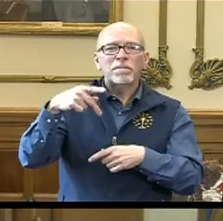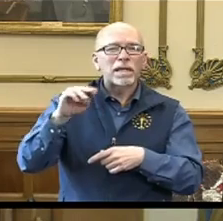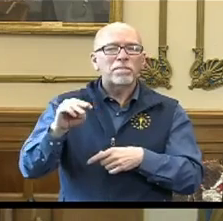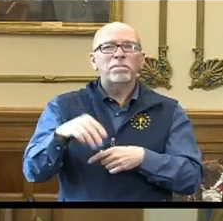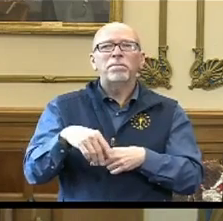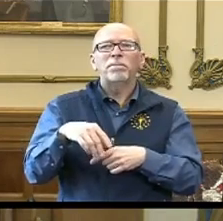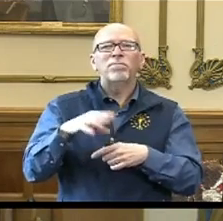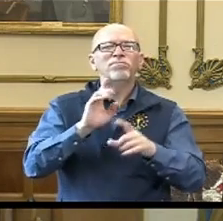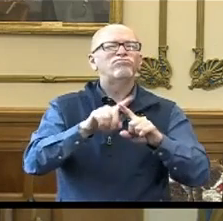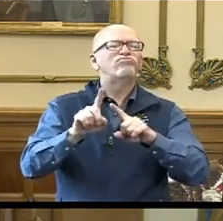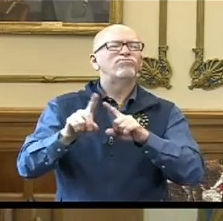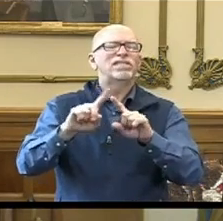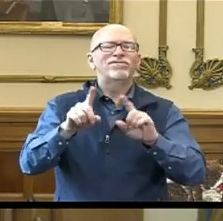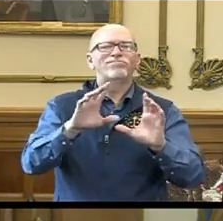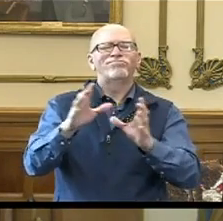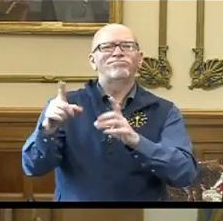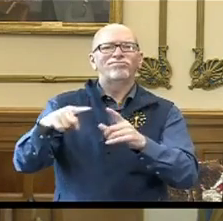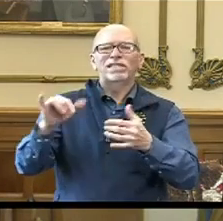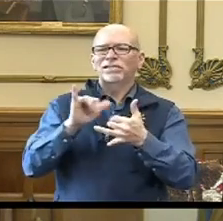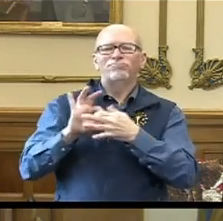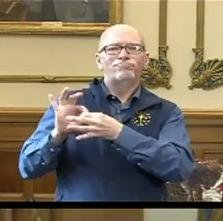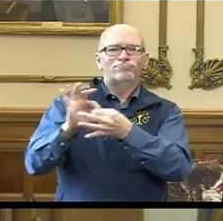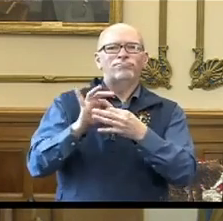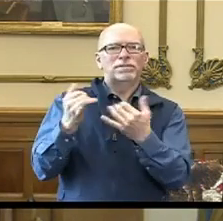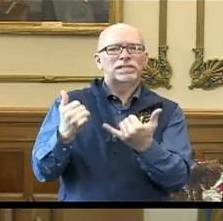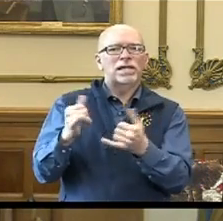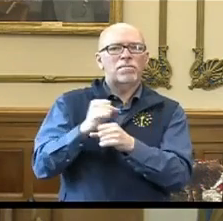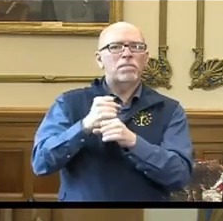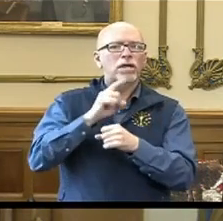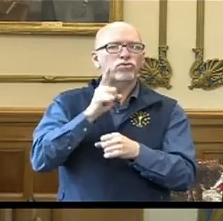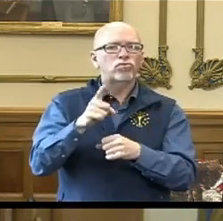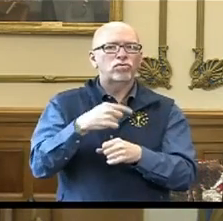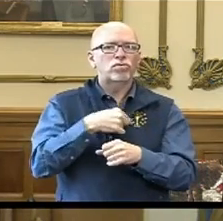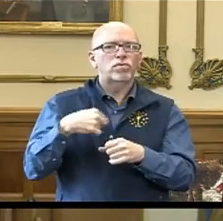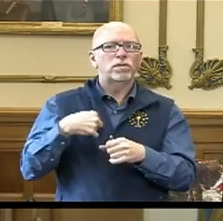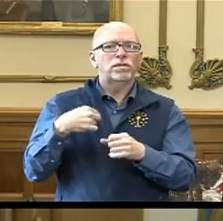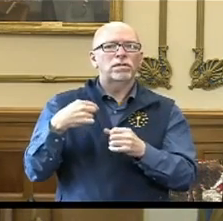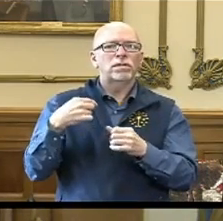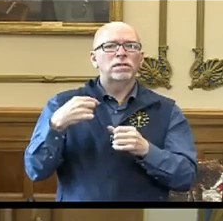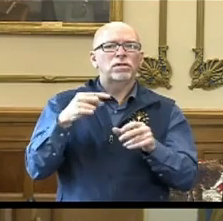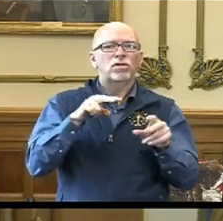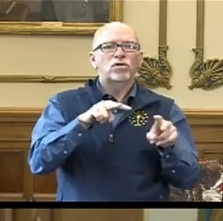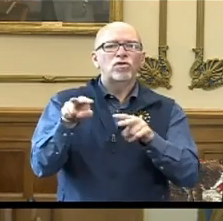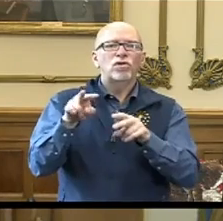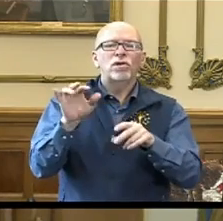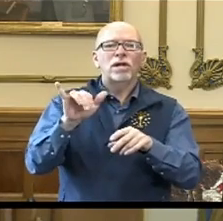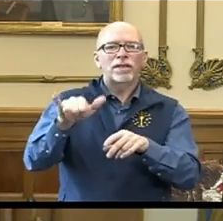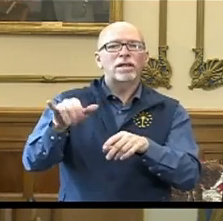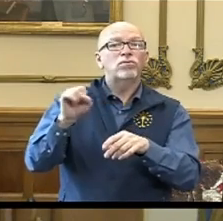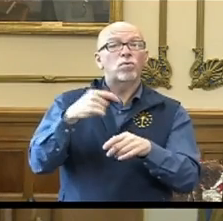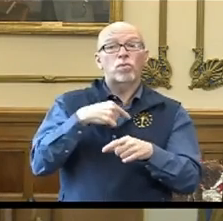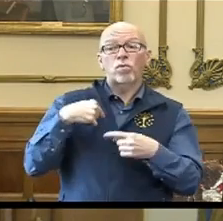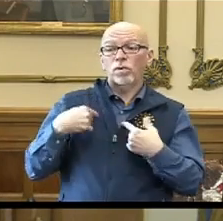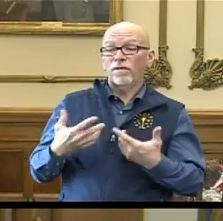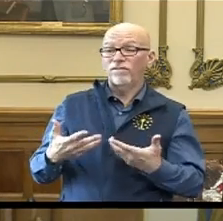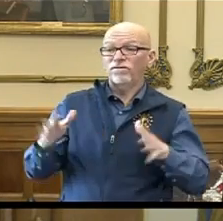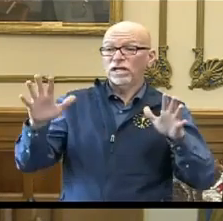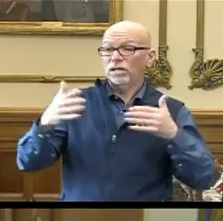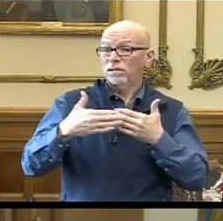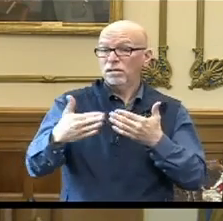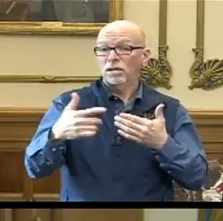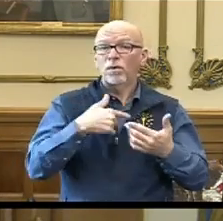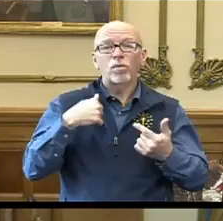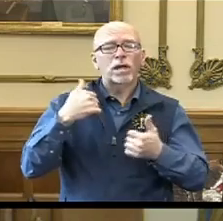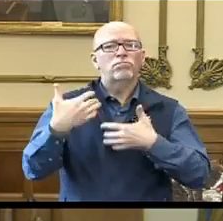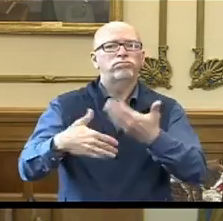A variety of entities are coming together right now to make sure that we look at things like that, so when we come out of this, we can really hit the